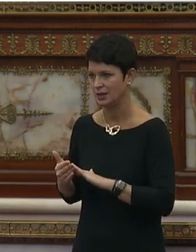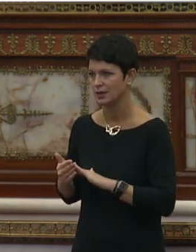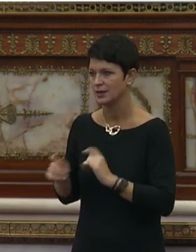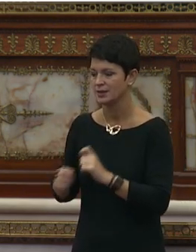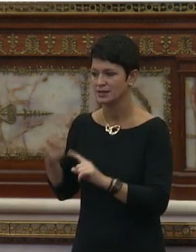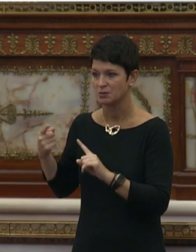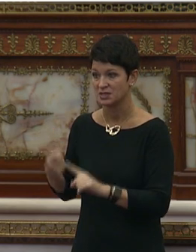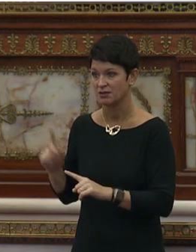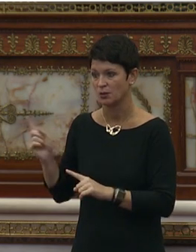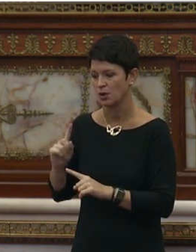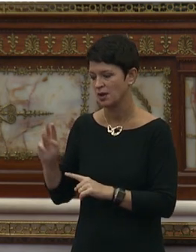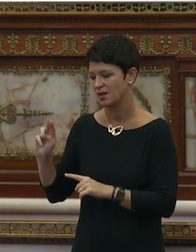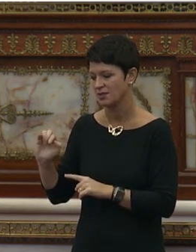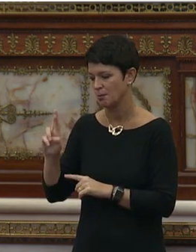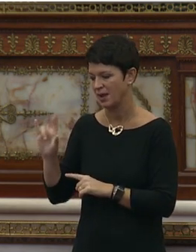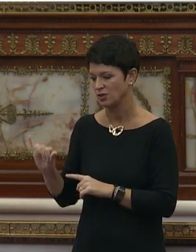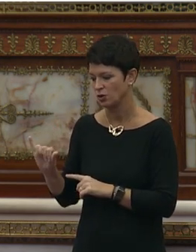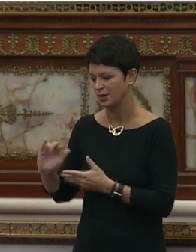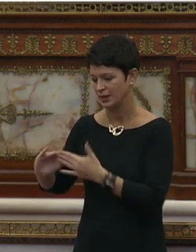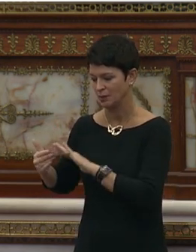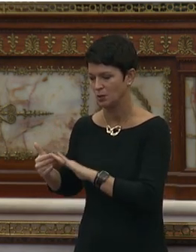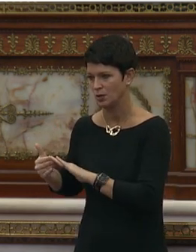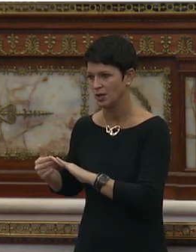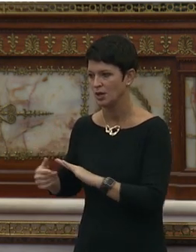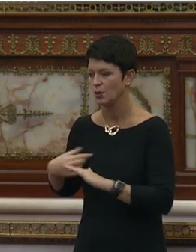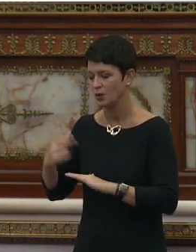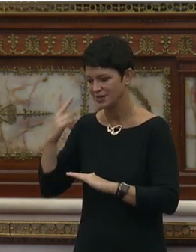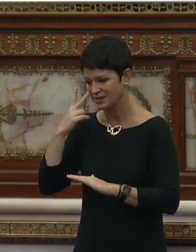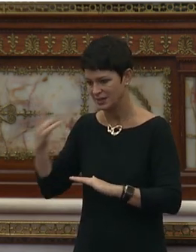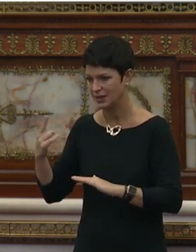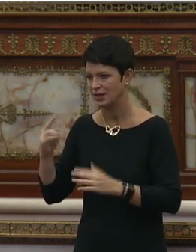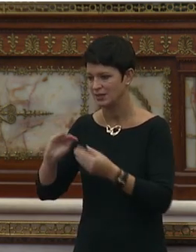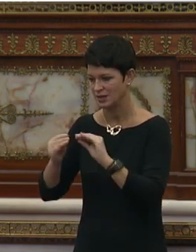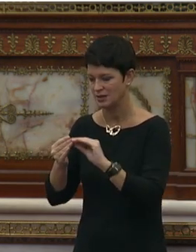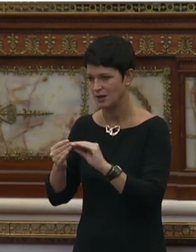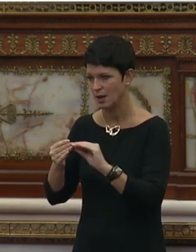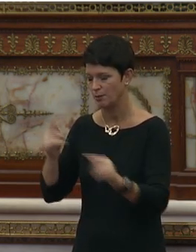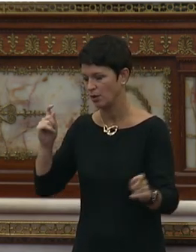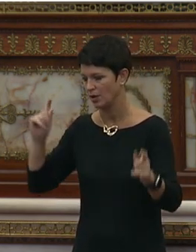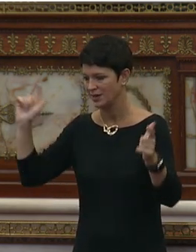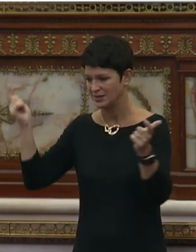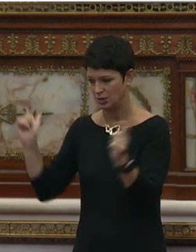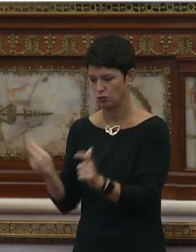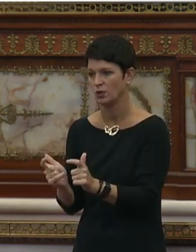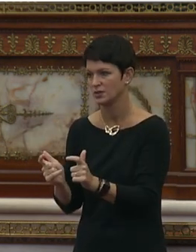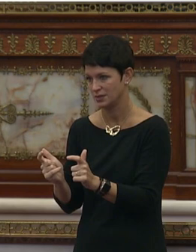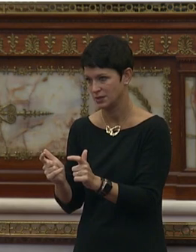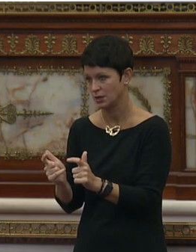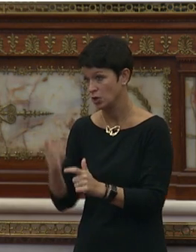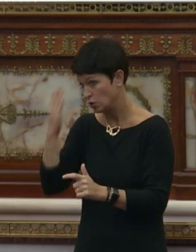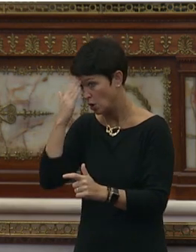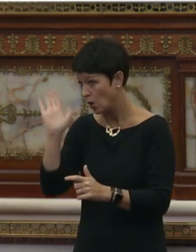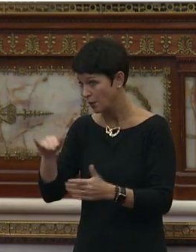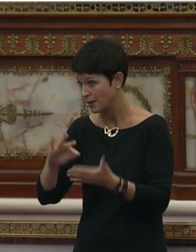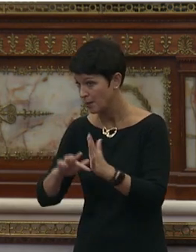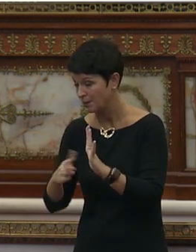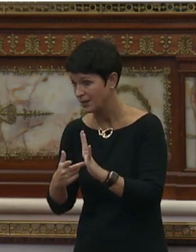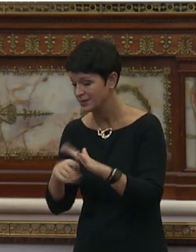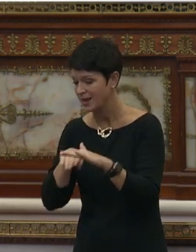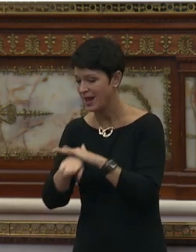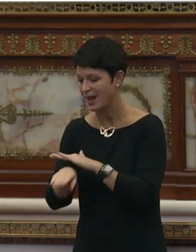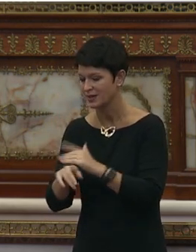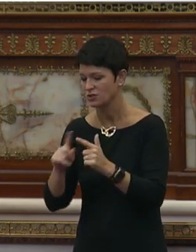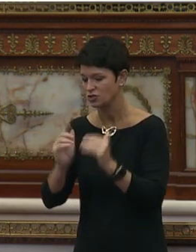particularly in the minority community. And we're seeing that amount just dwindle. You know what that means? Access